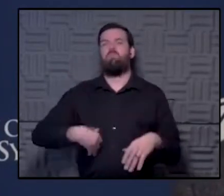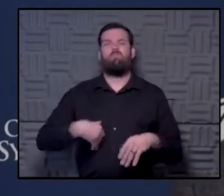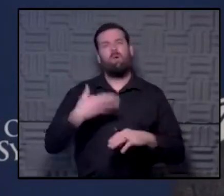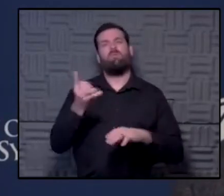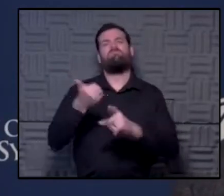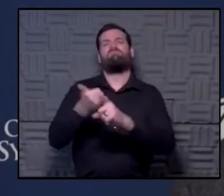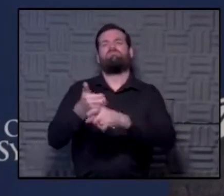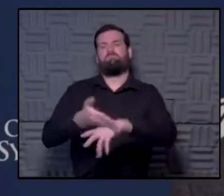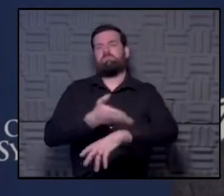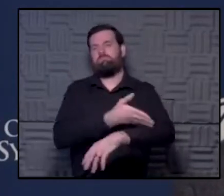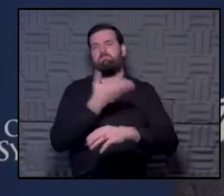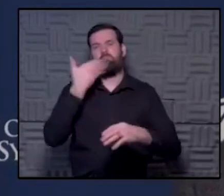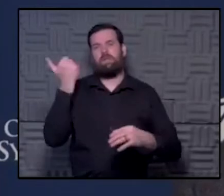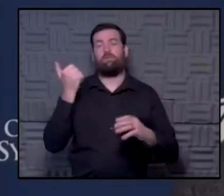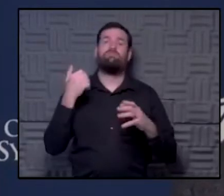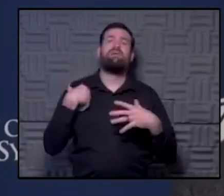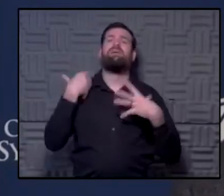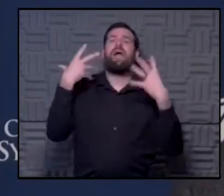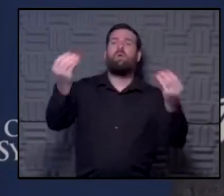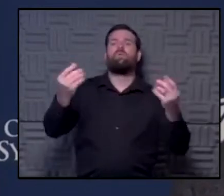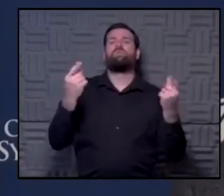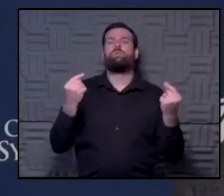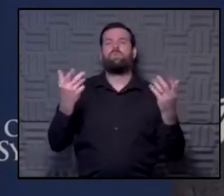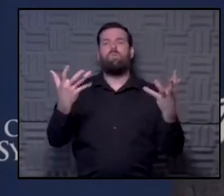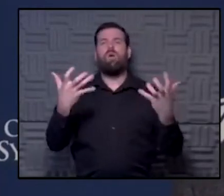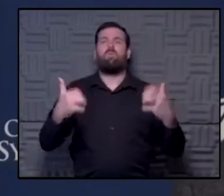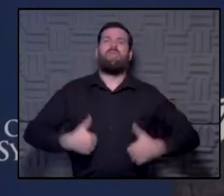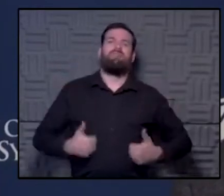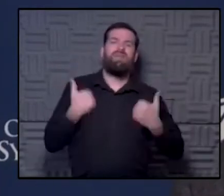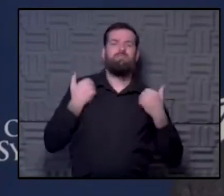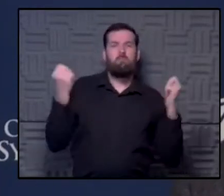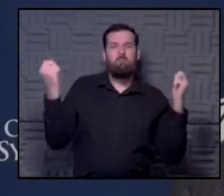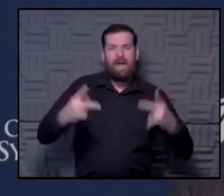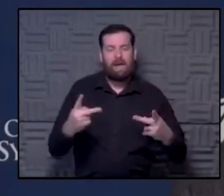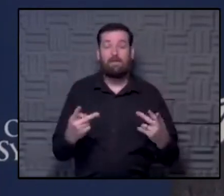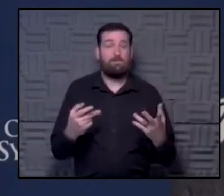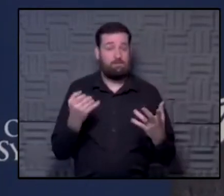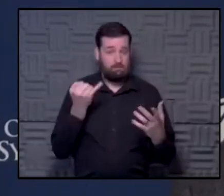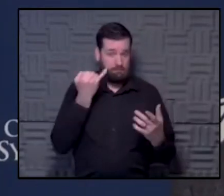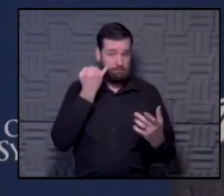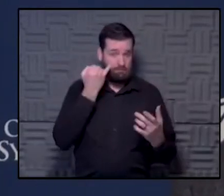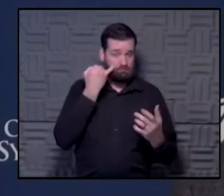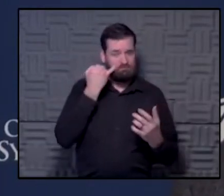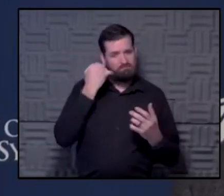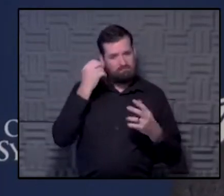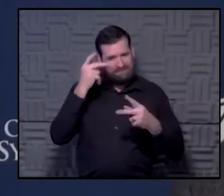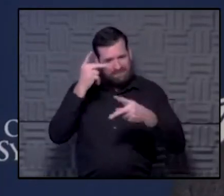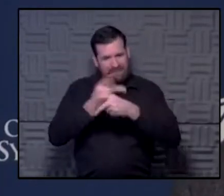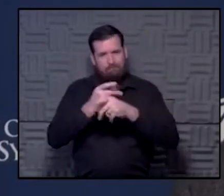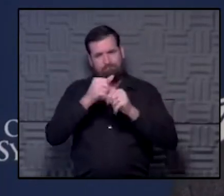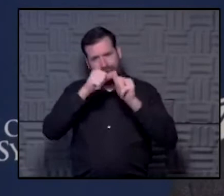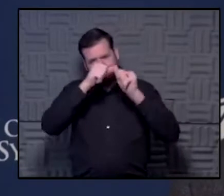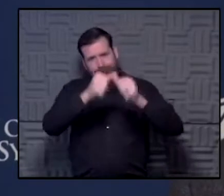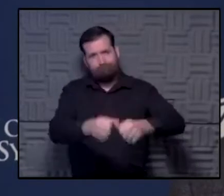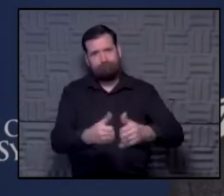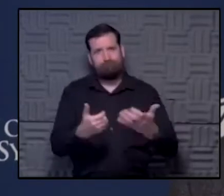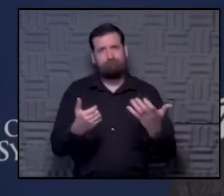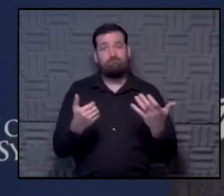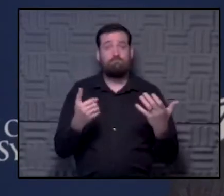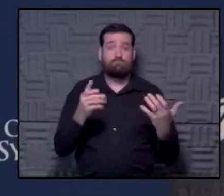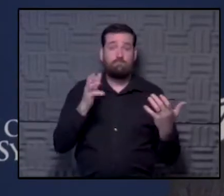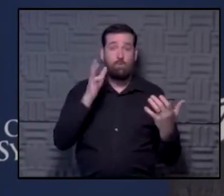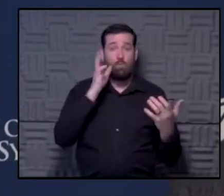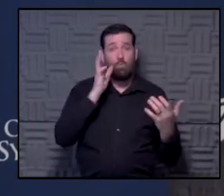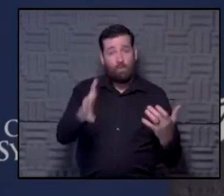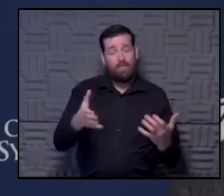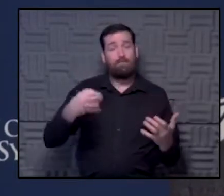better. Let's get out and do things. I want my life back. And I think if we can remain diligent and stay the course, we will be